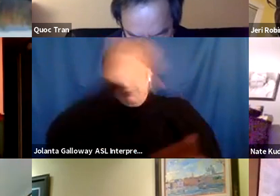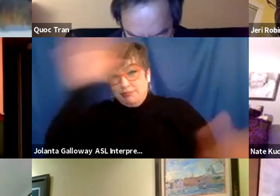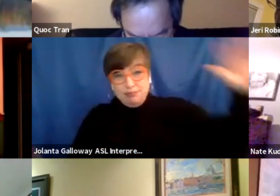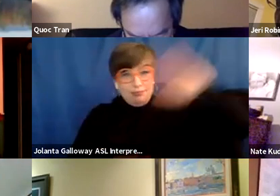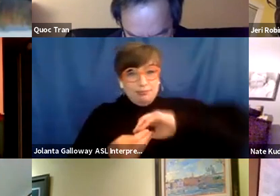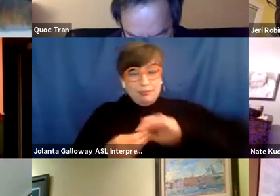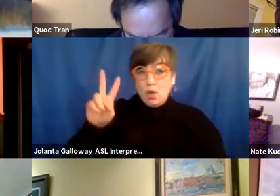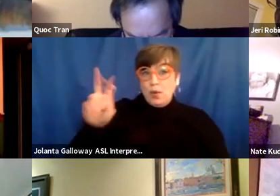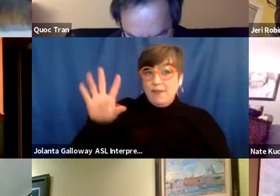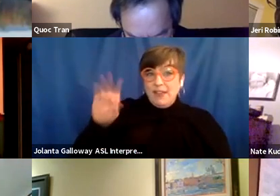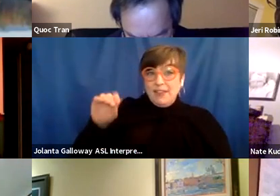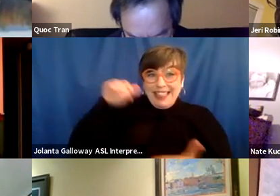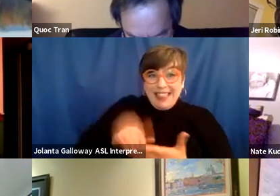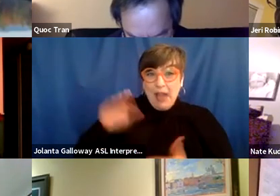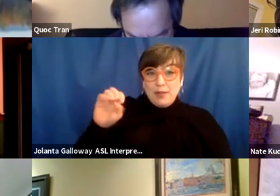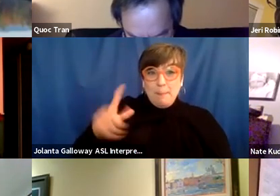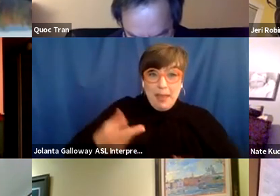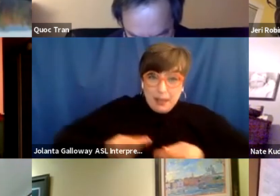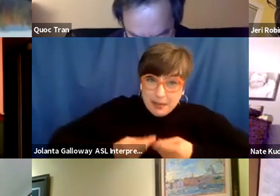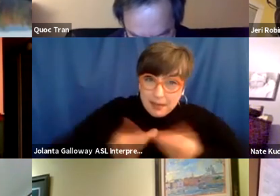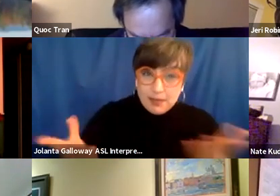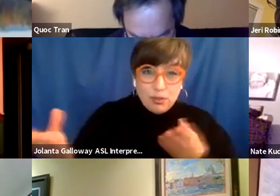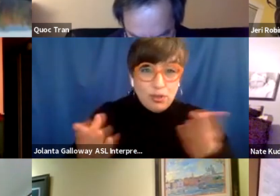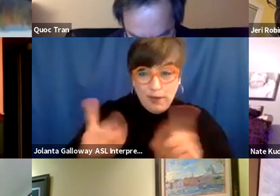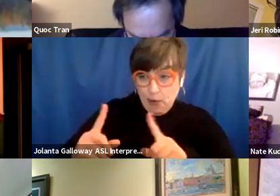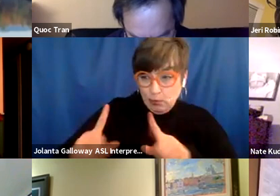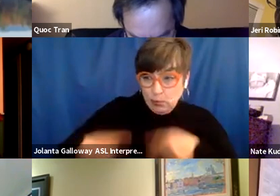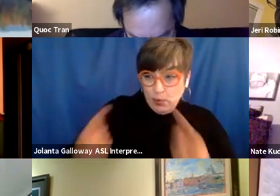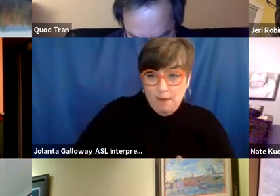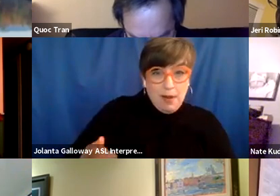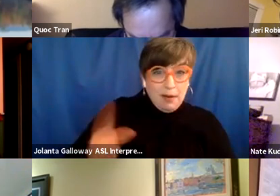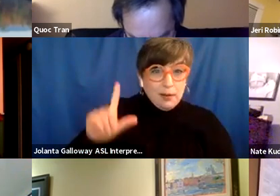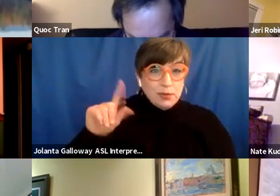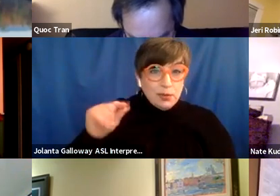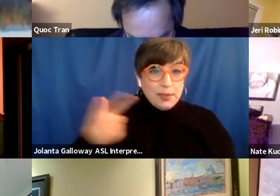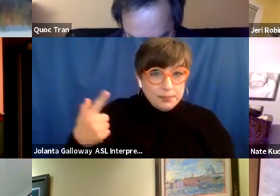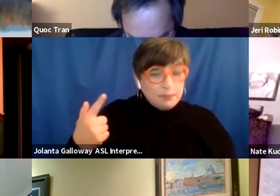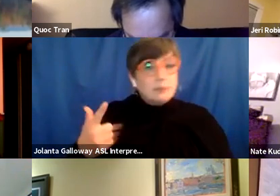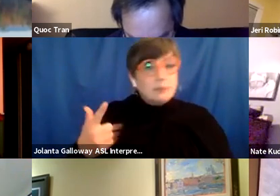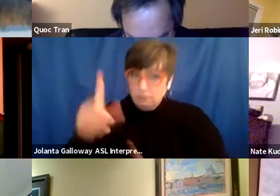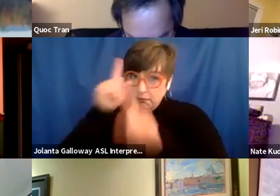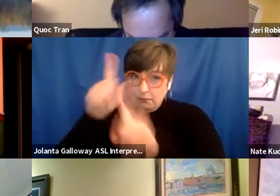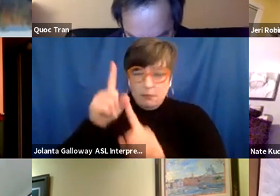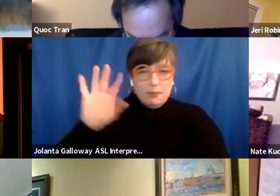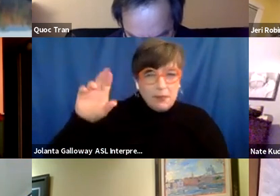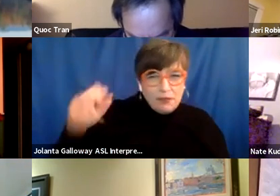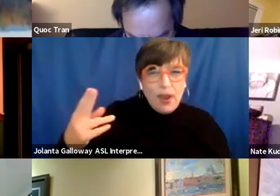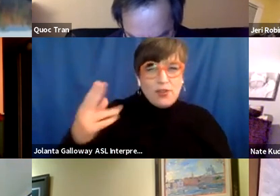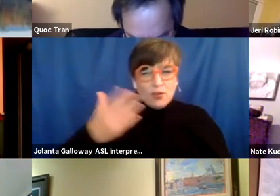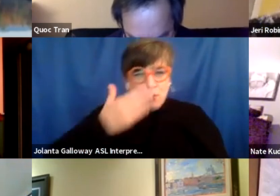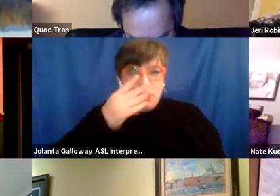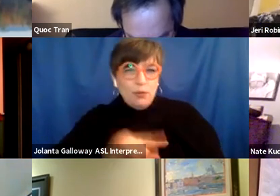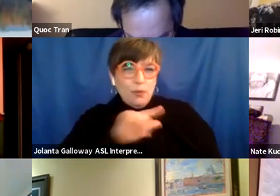those meals being served so far. And we plan on continuing to expand this fresh quality meals to our